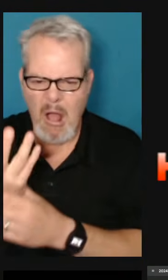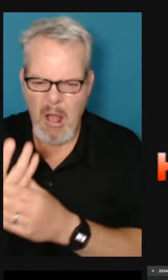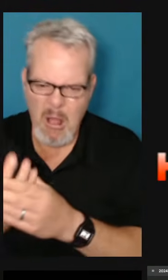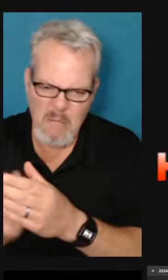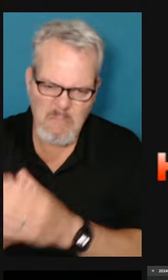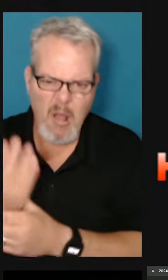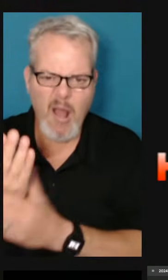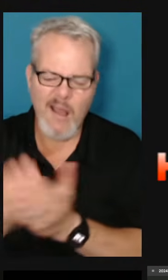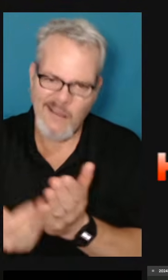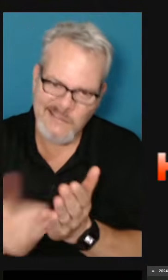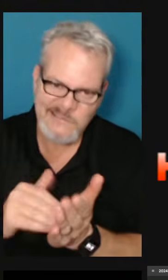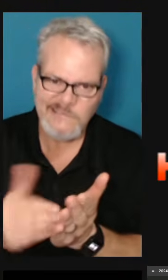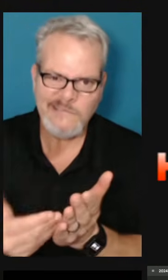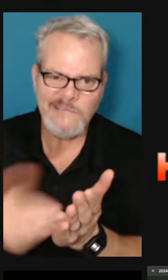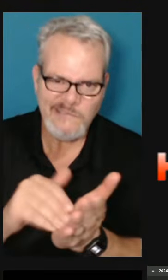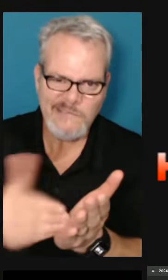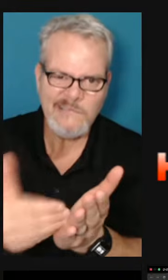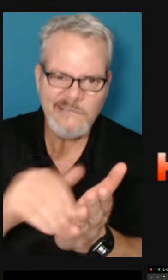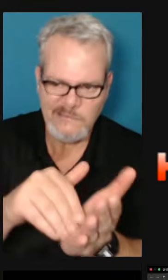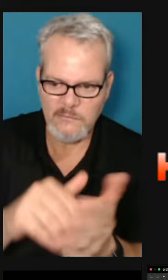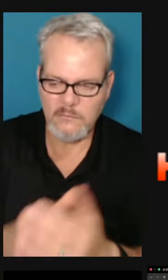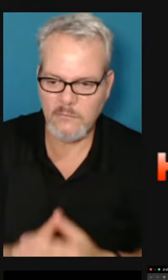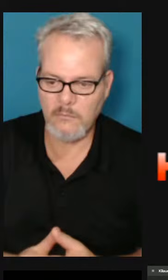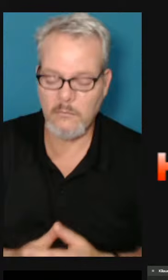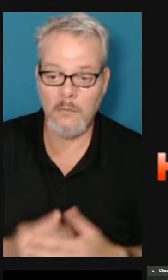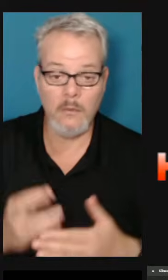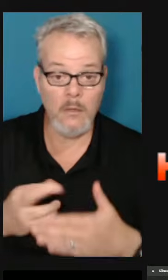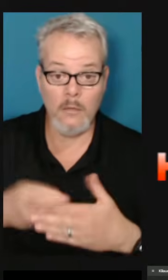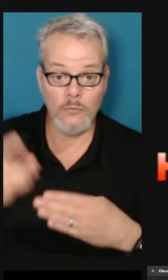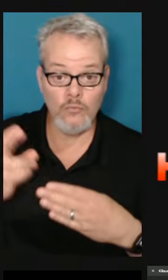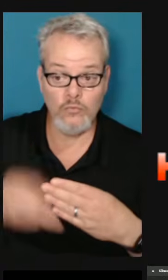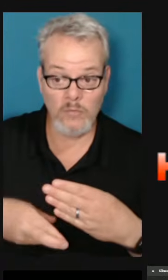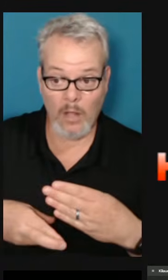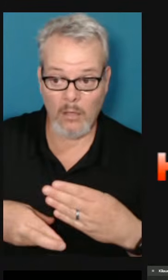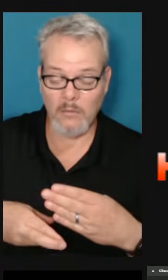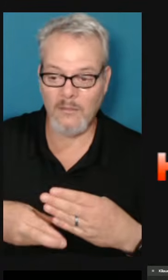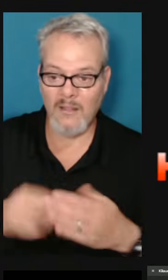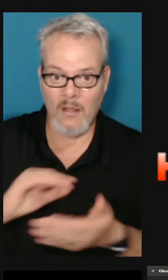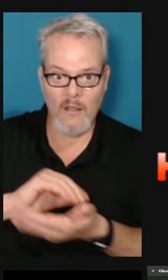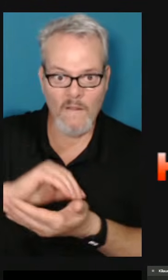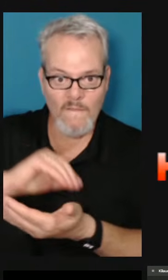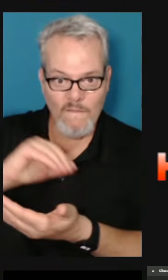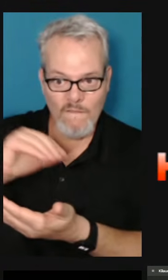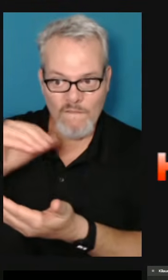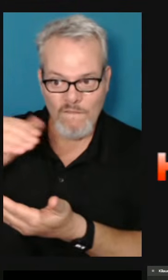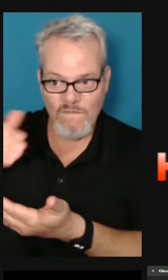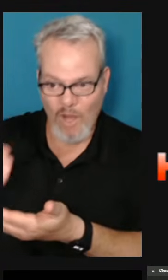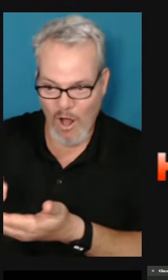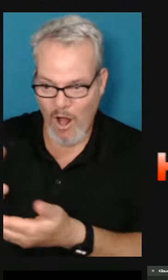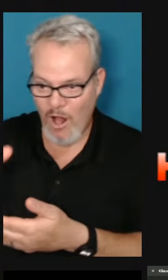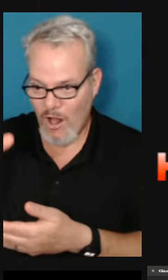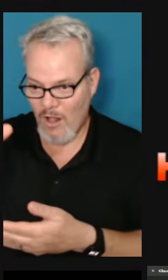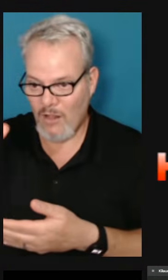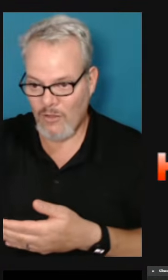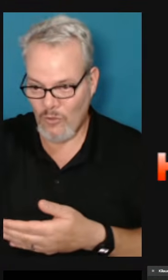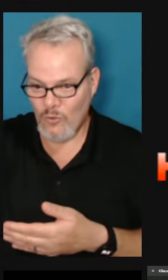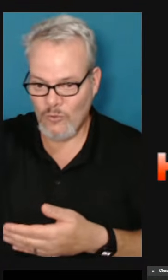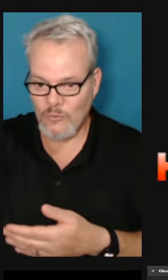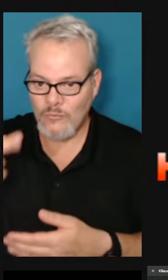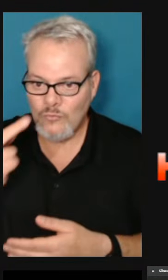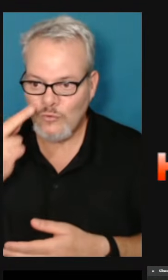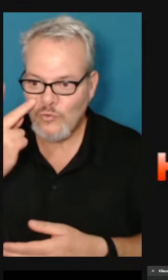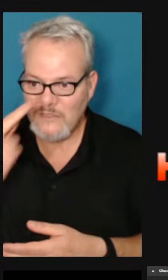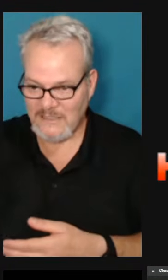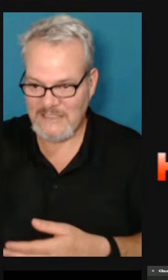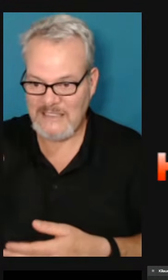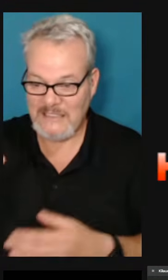that we just saw. And as a result, the episode volume here being quite high